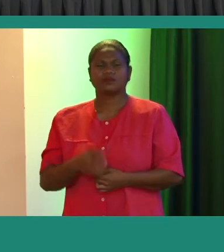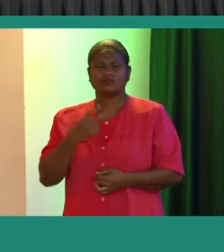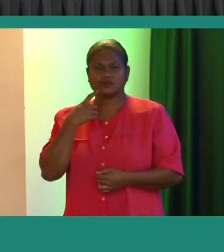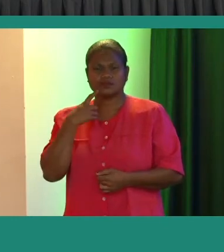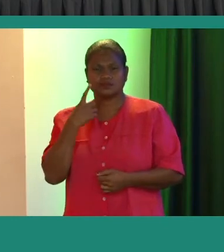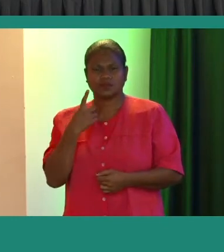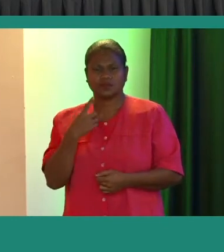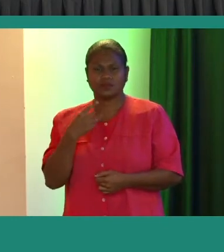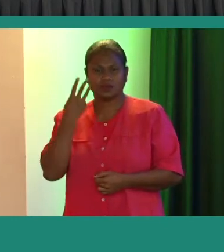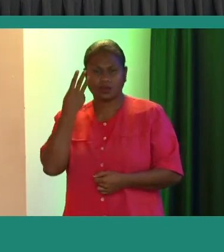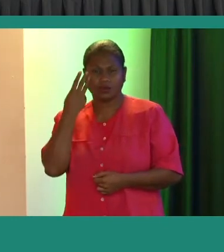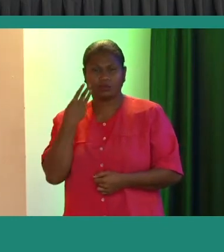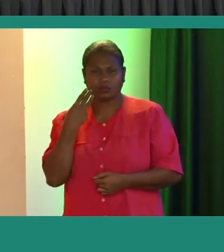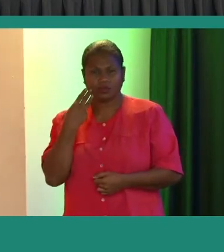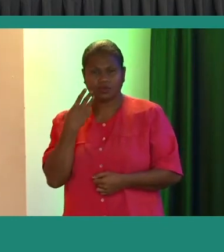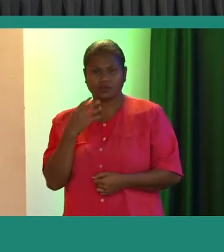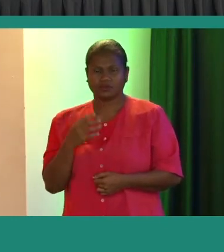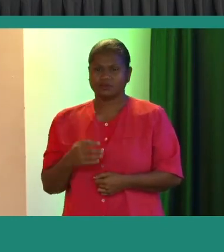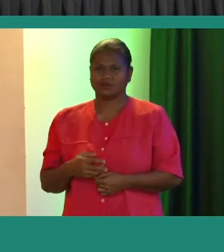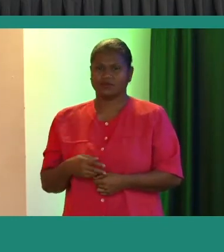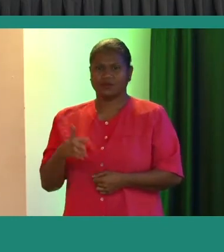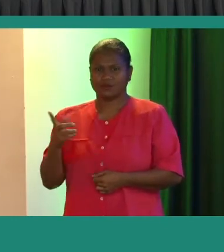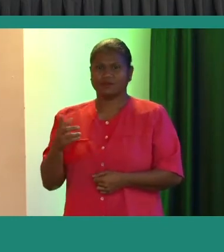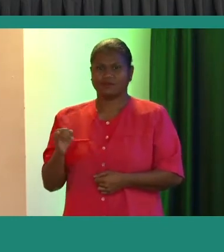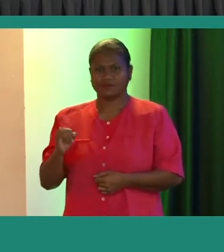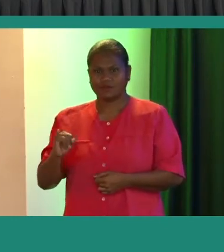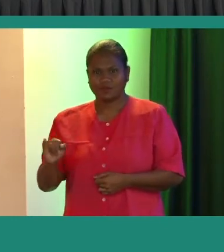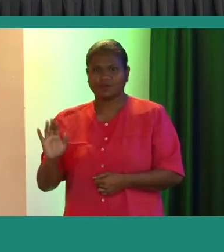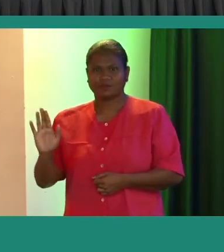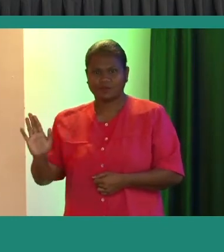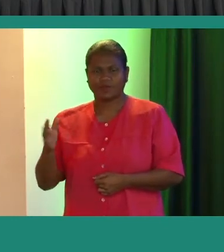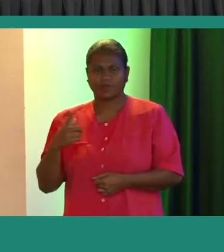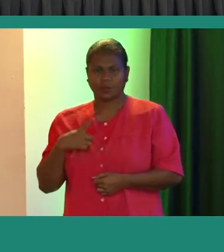only. But we sort of